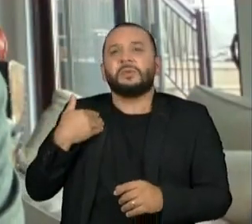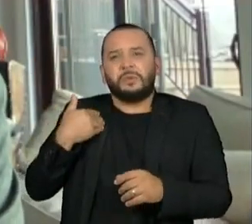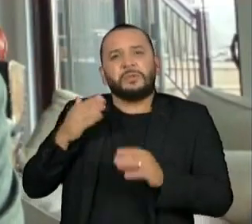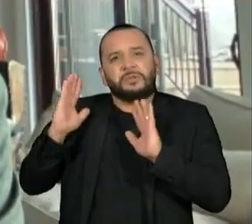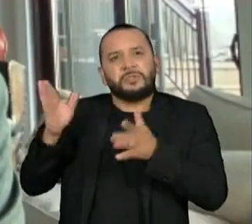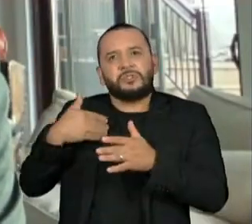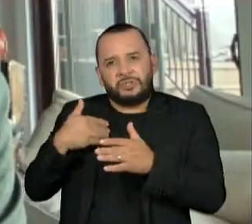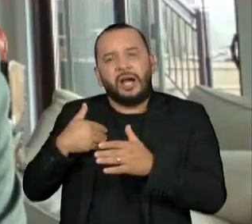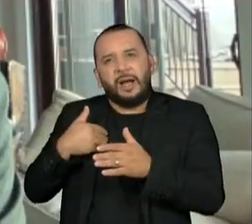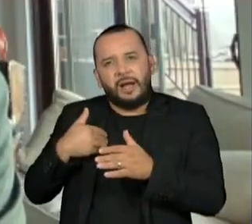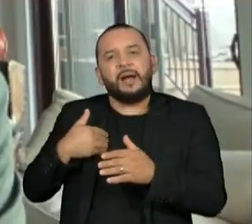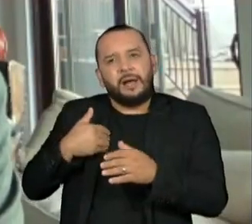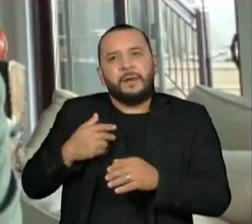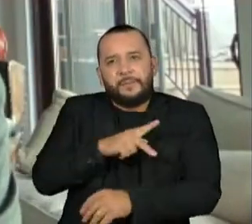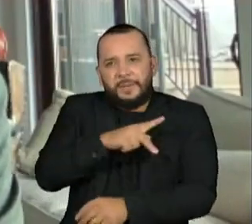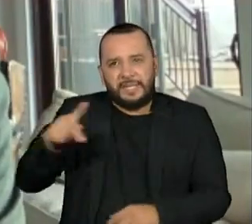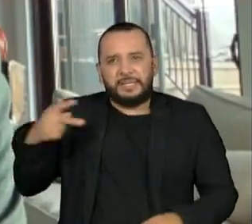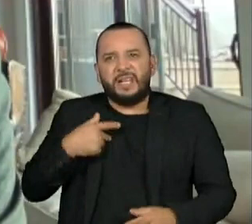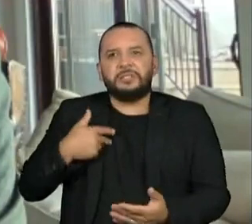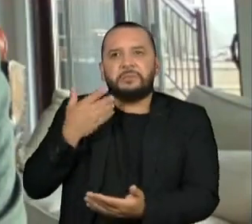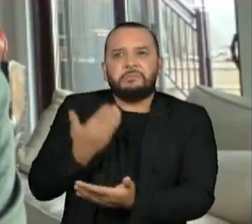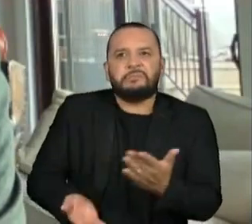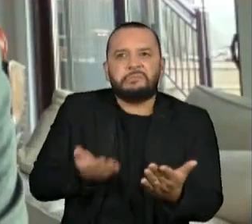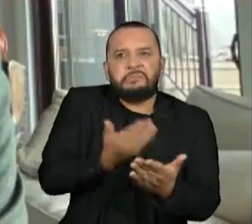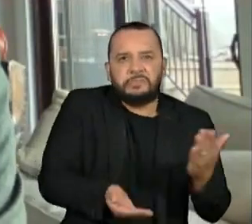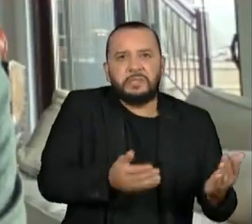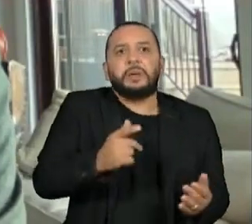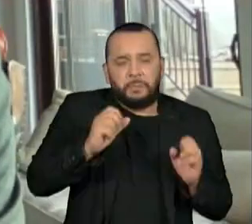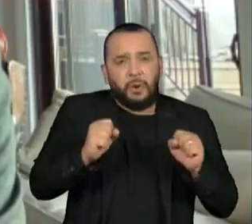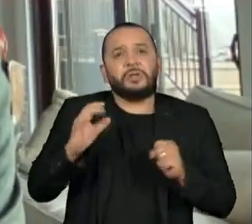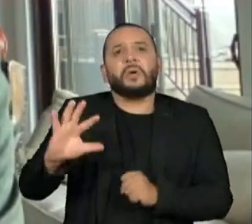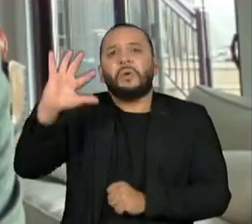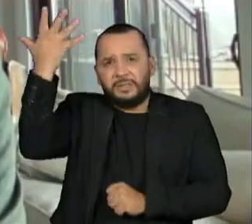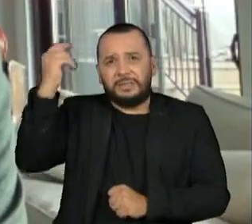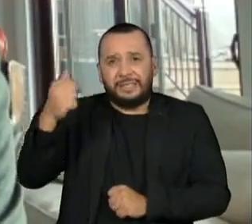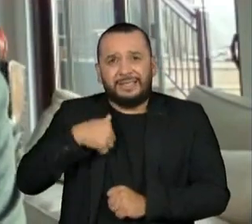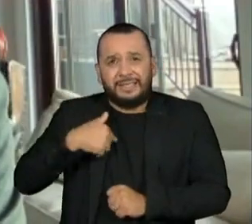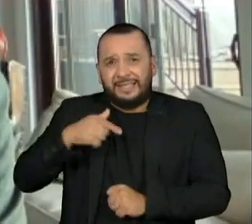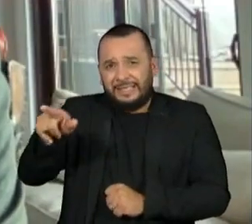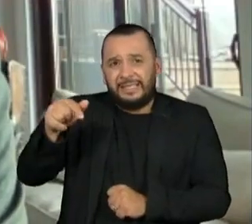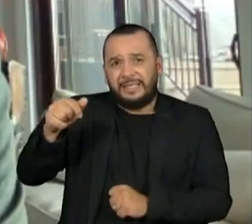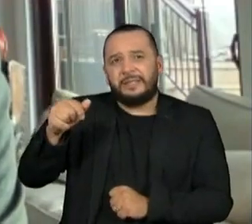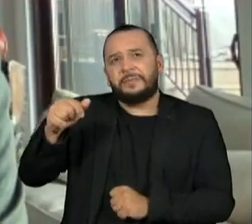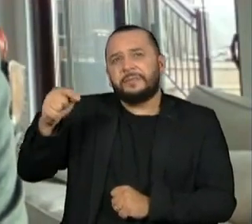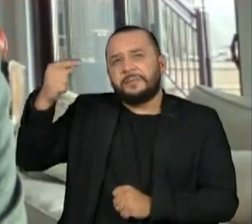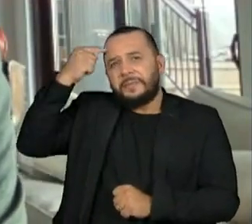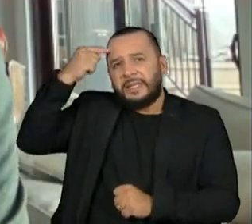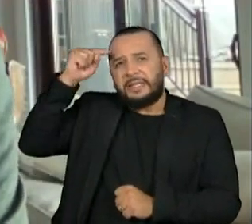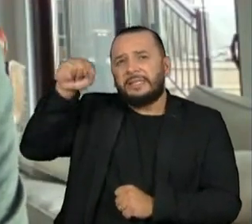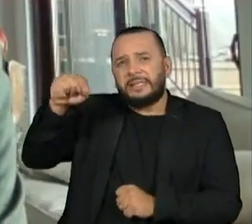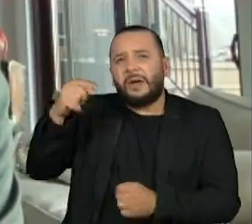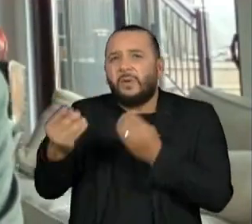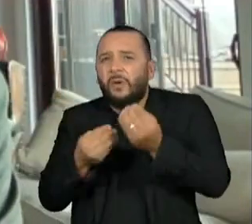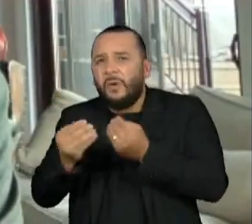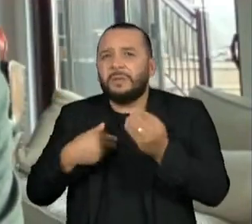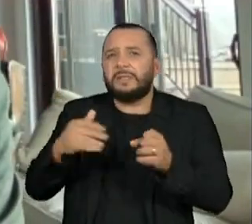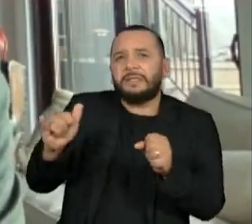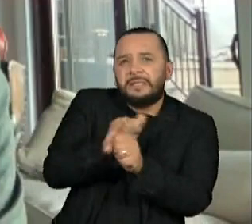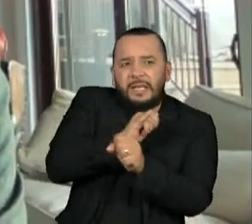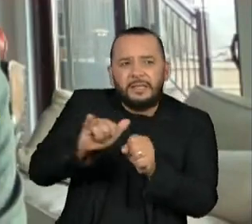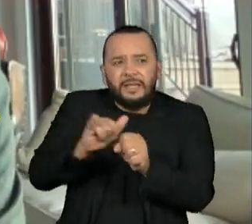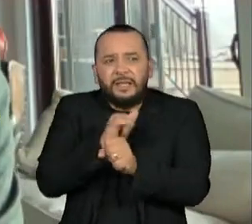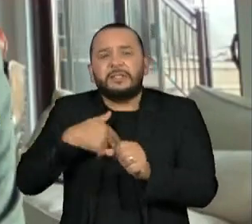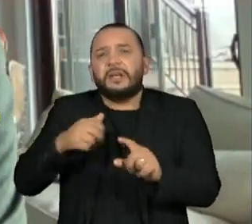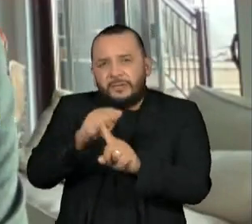happened. So it's possible. And if he comes back, well, think of all the ways in which the world will be turned upside down